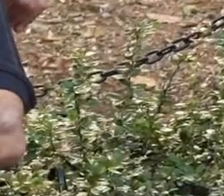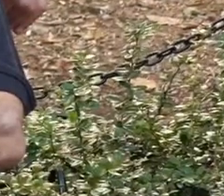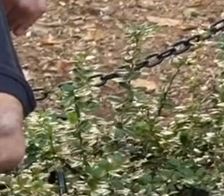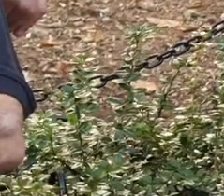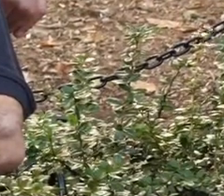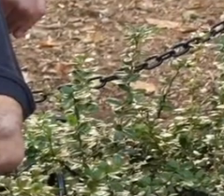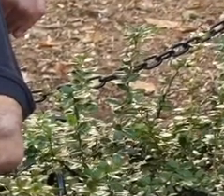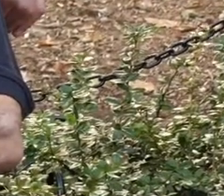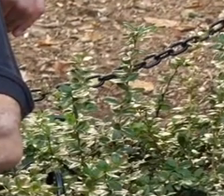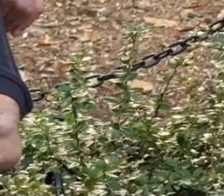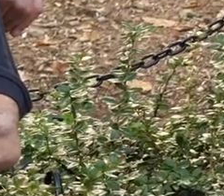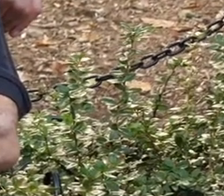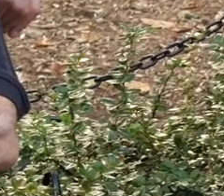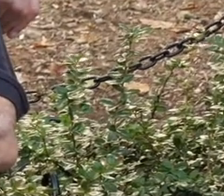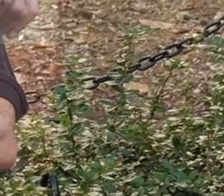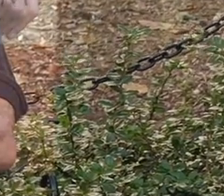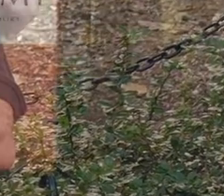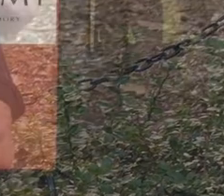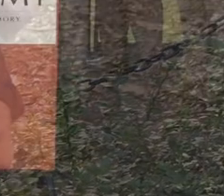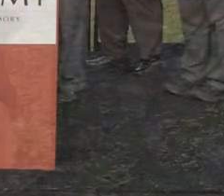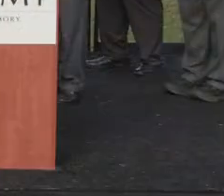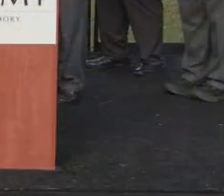Oh, when darkness